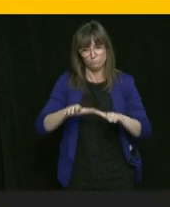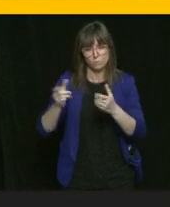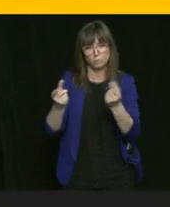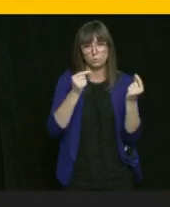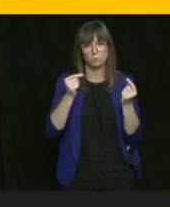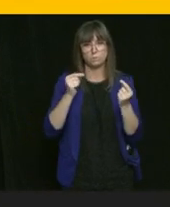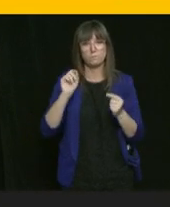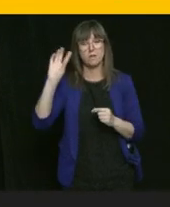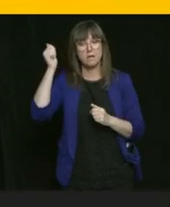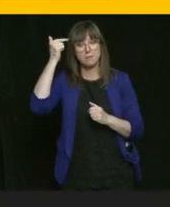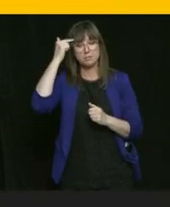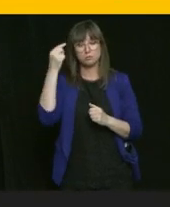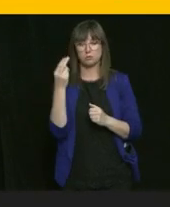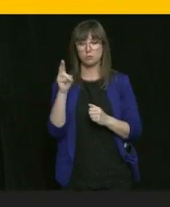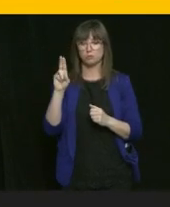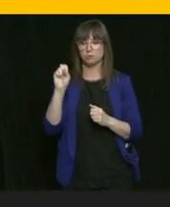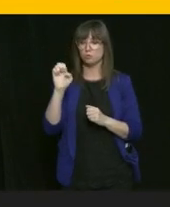here